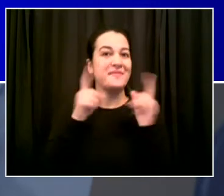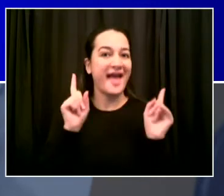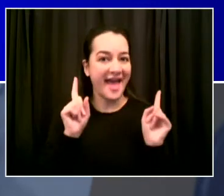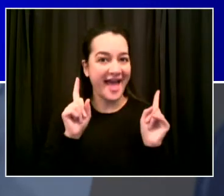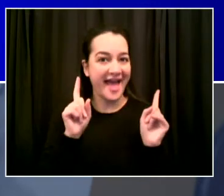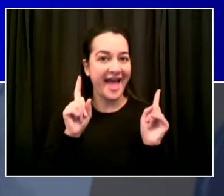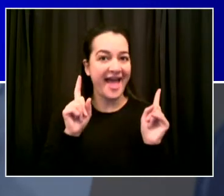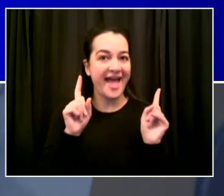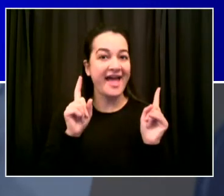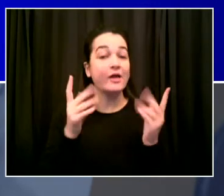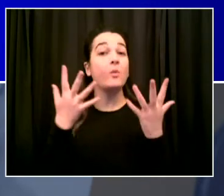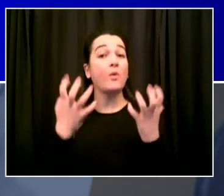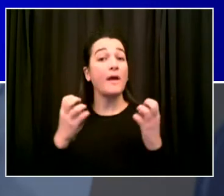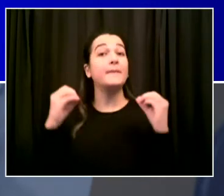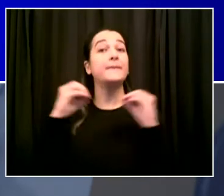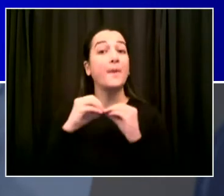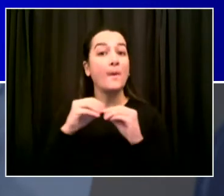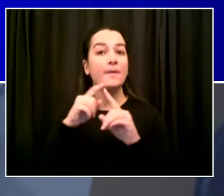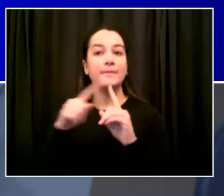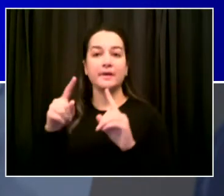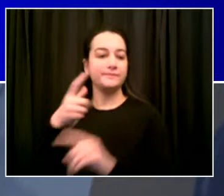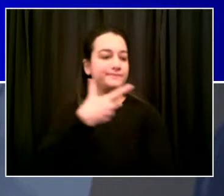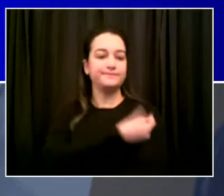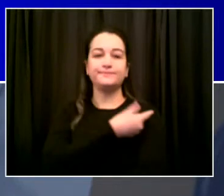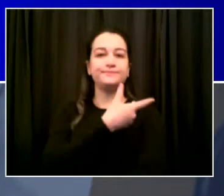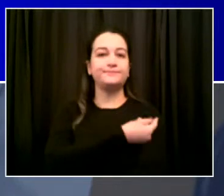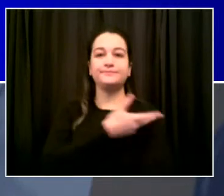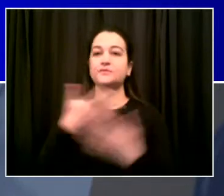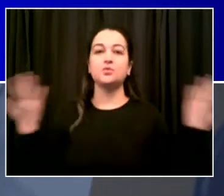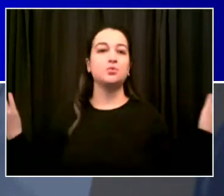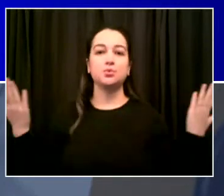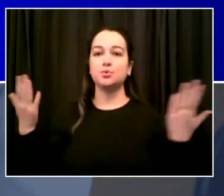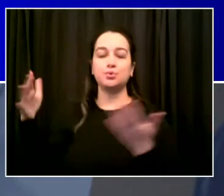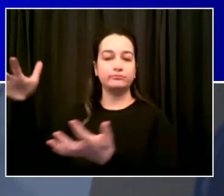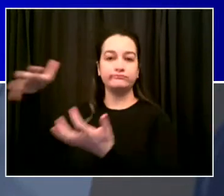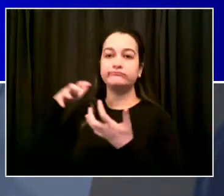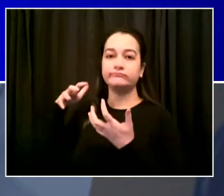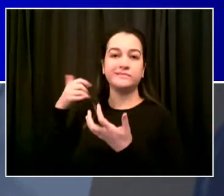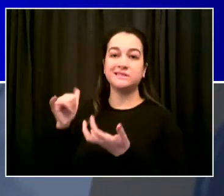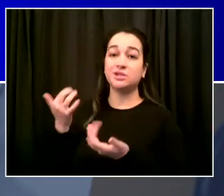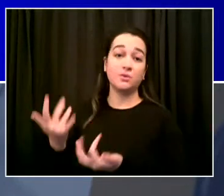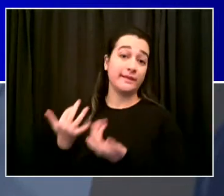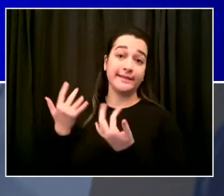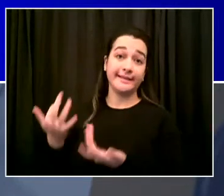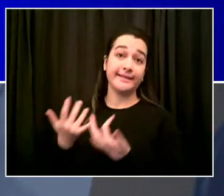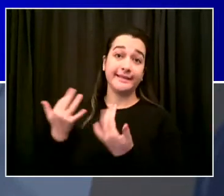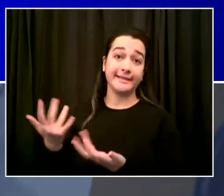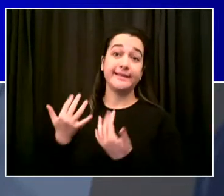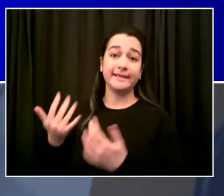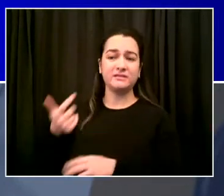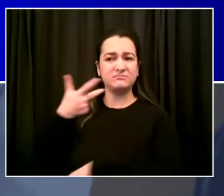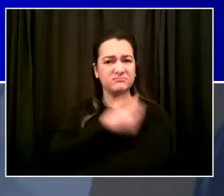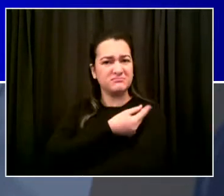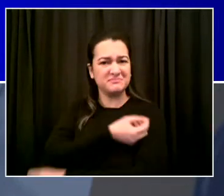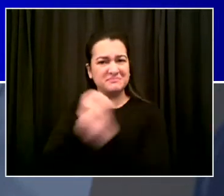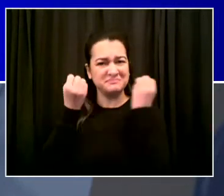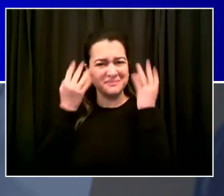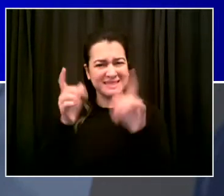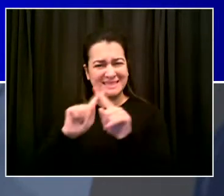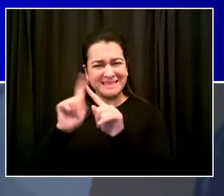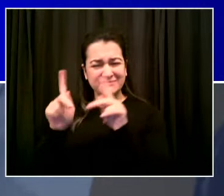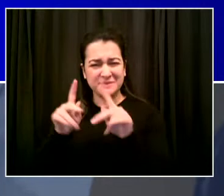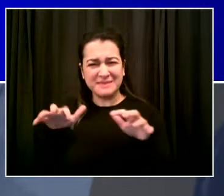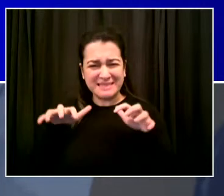we had the supply. So we do continue to hear some promising signs. The Biden administration announced a